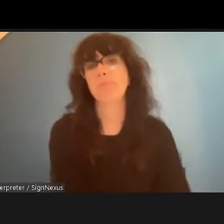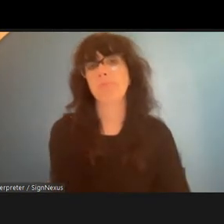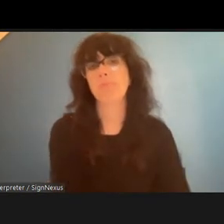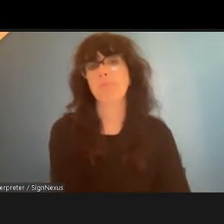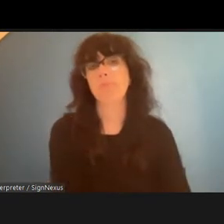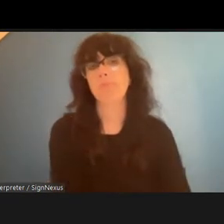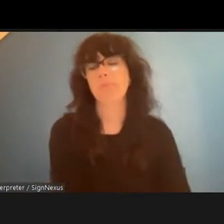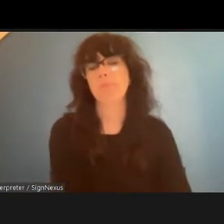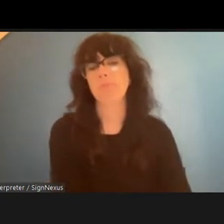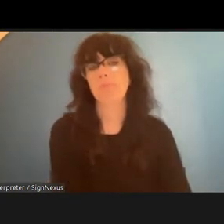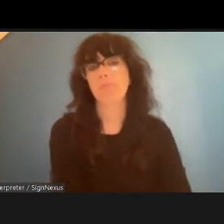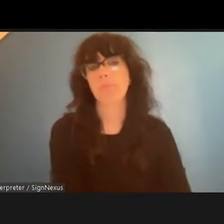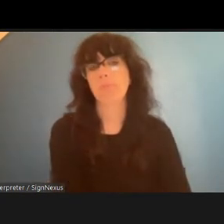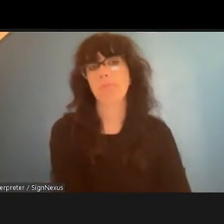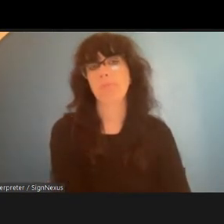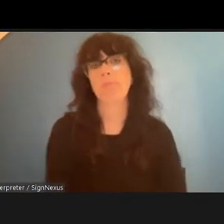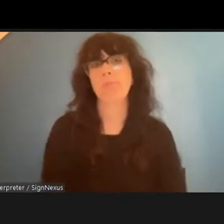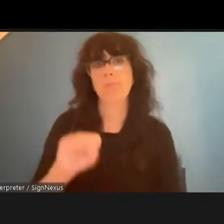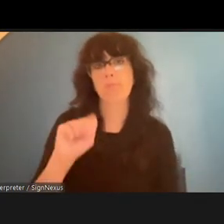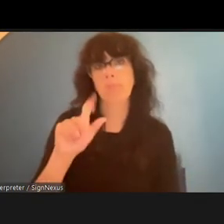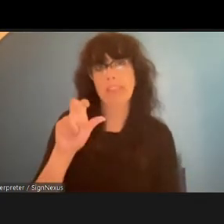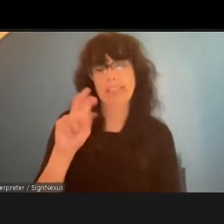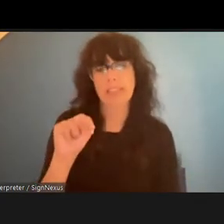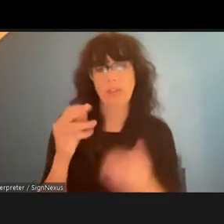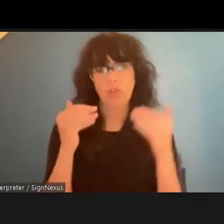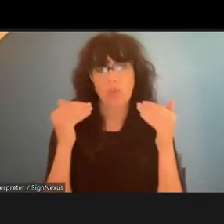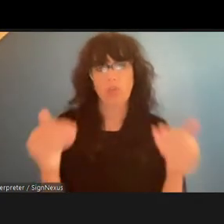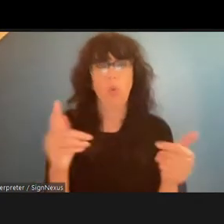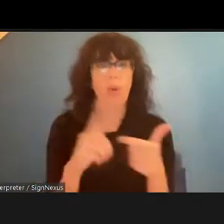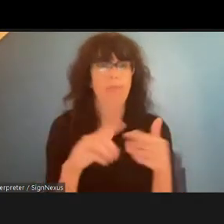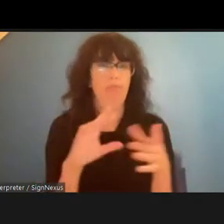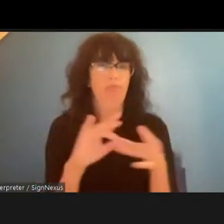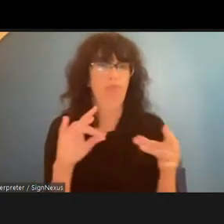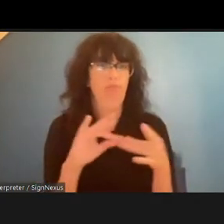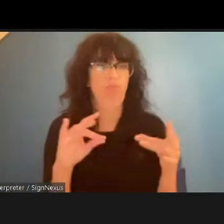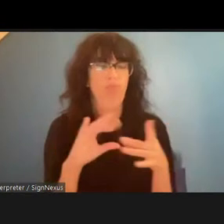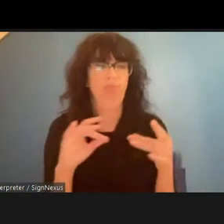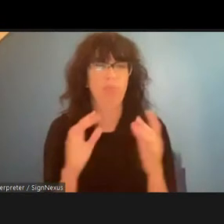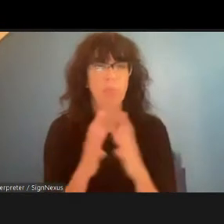berry stephen you may unmute yourself and begin your remarks